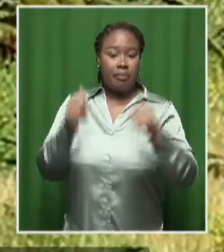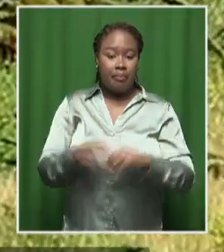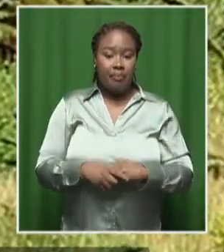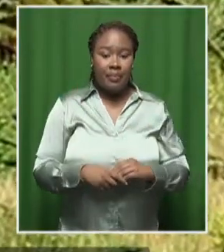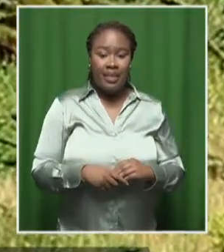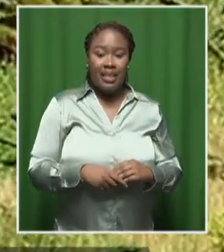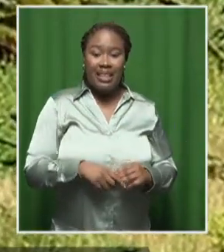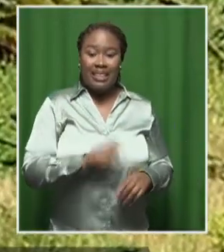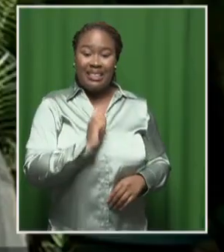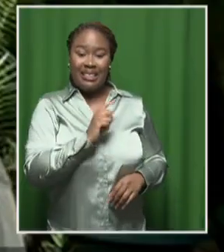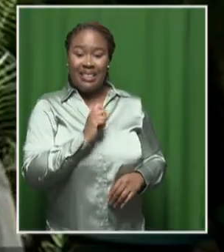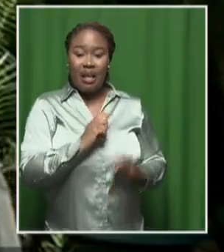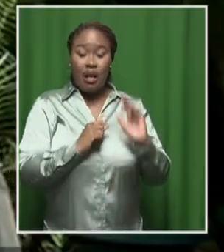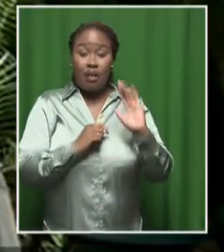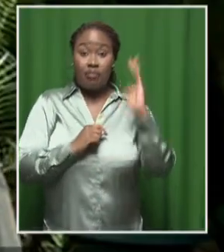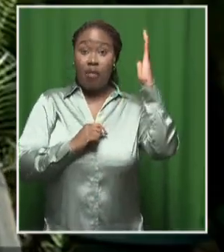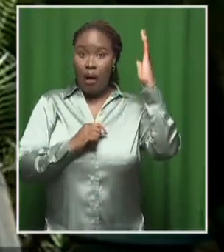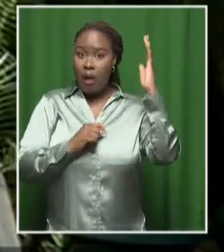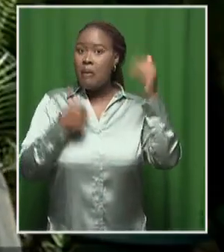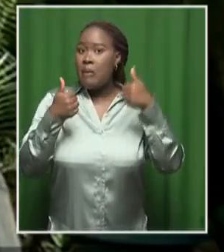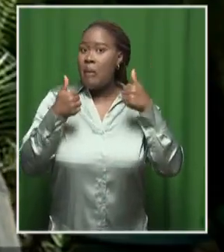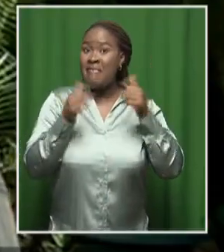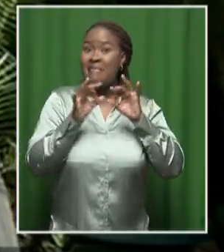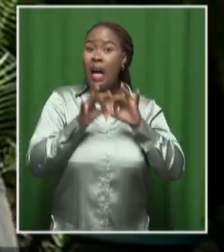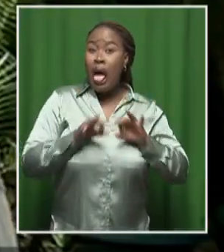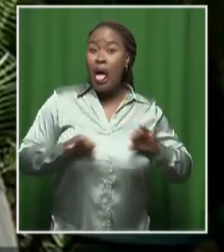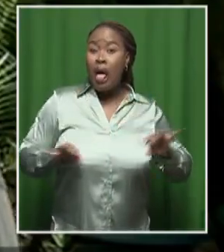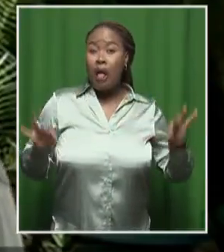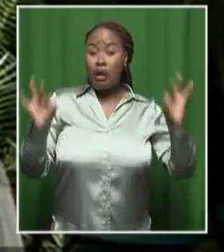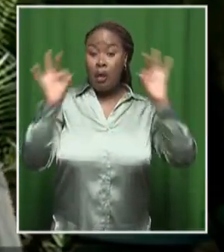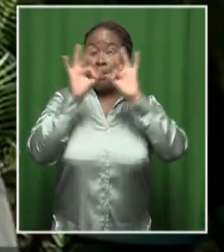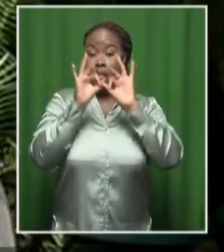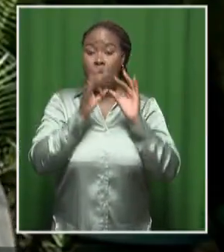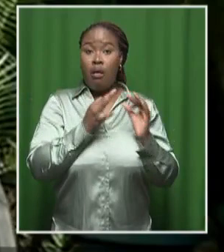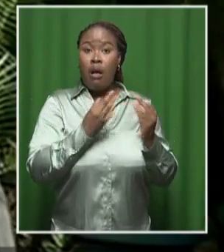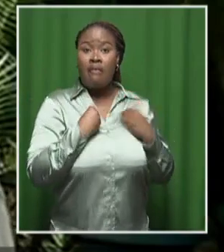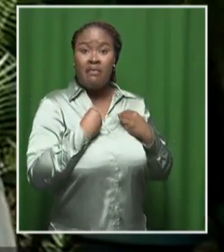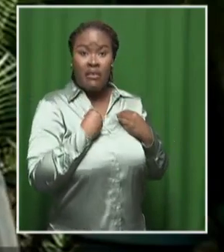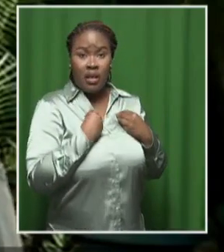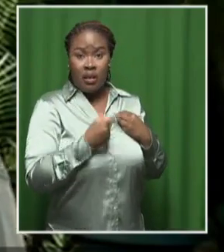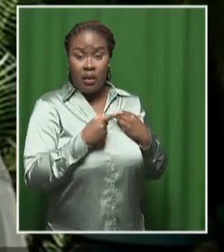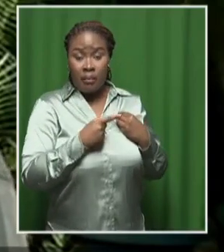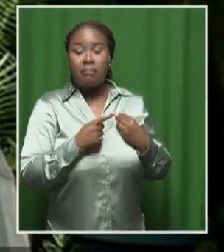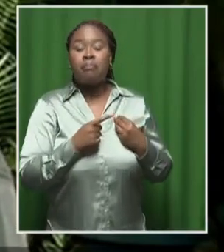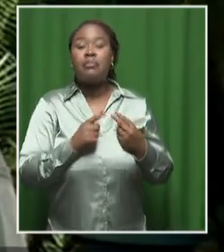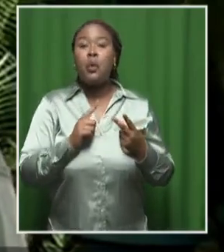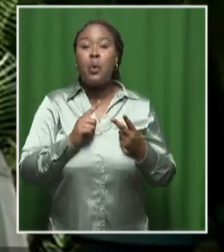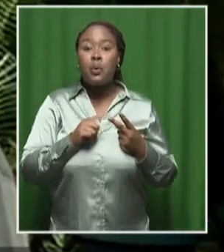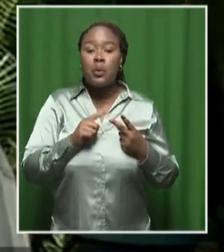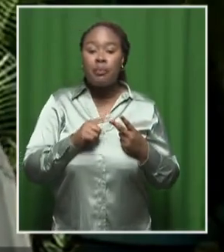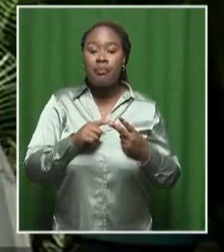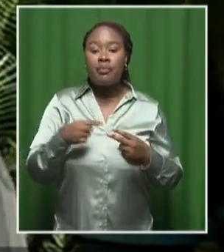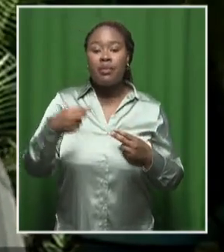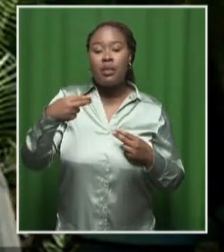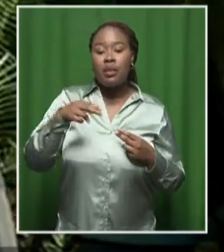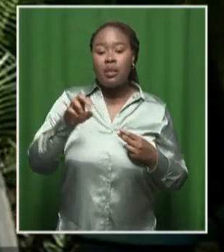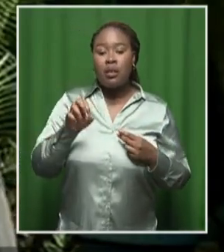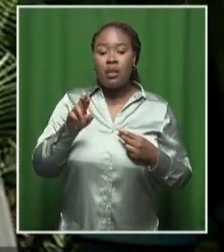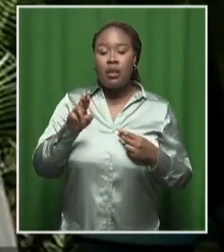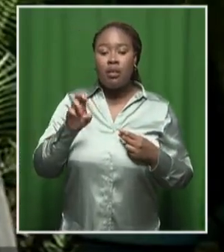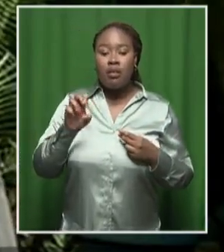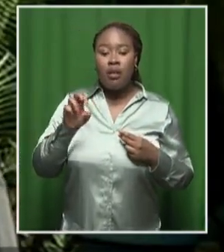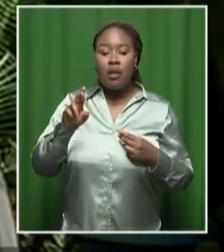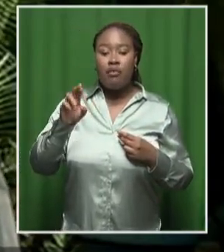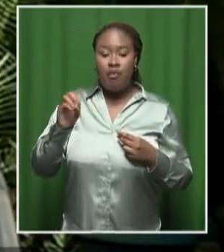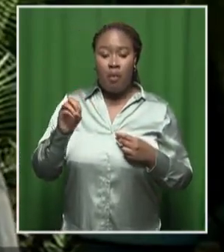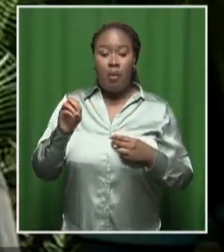cycads have a collector's value, and especially the rarer species, typical humans